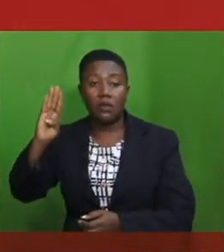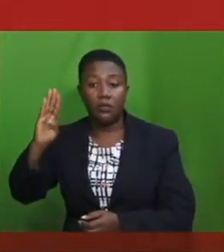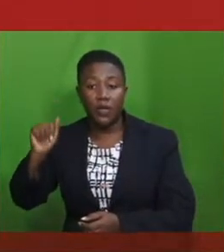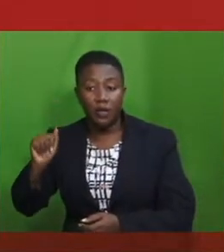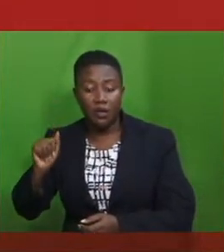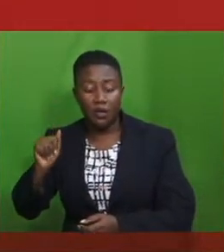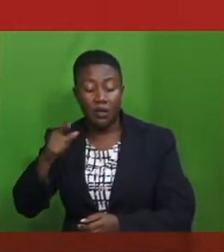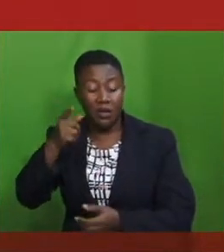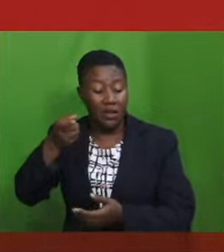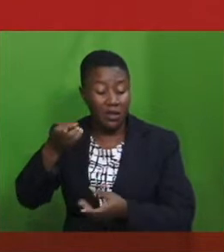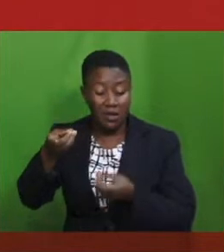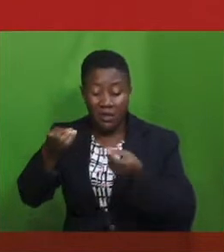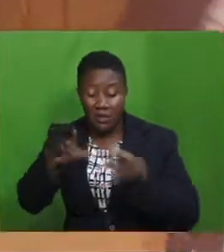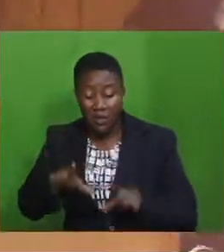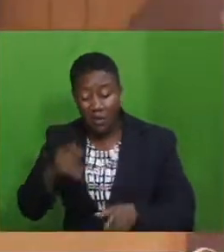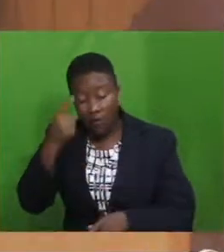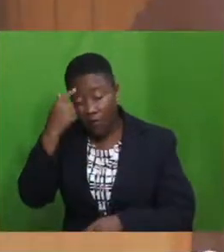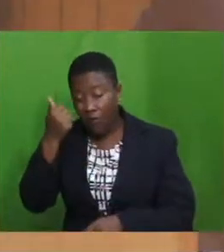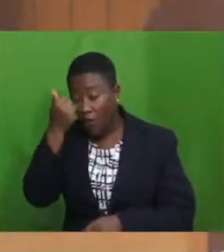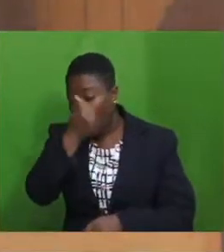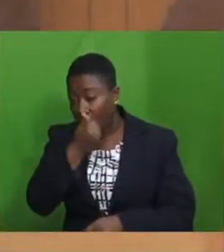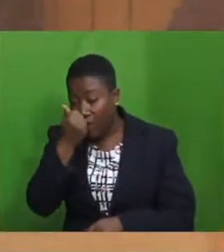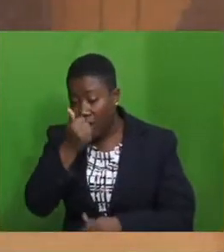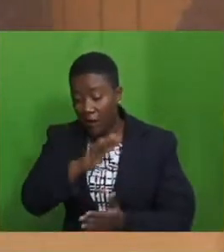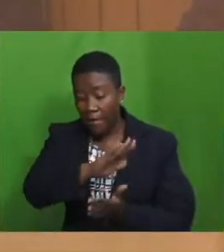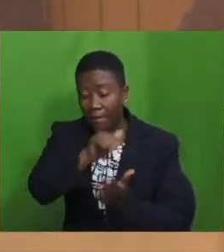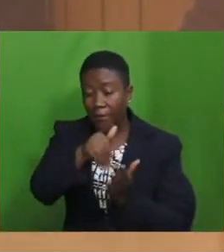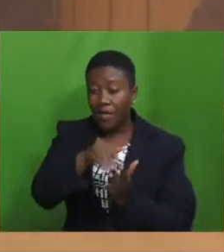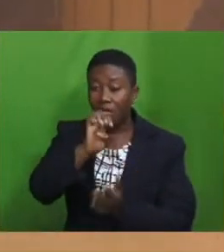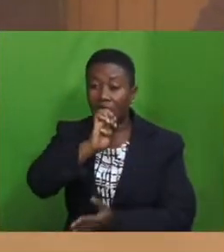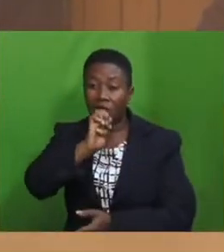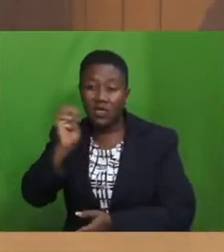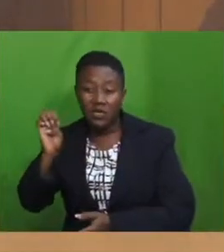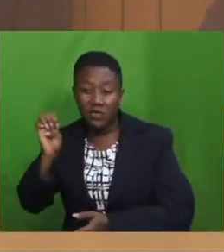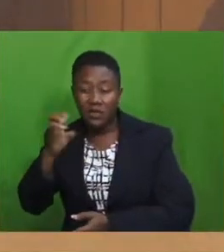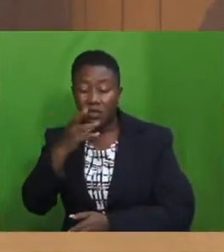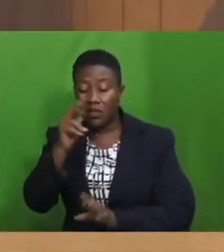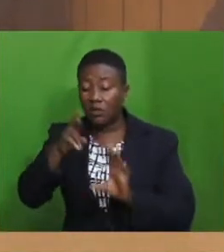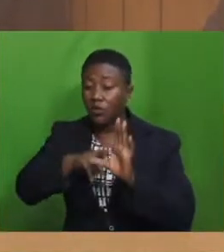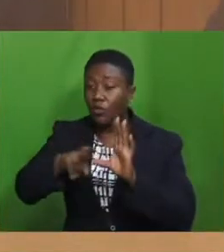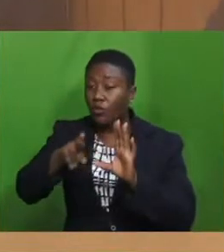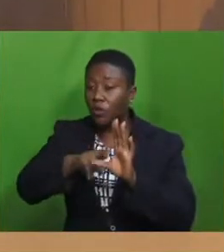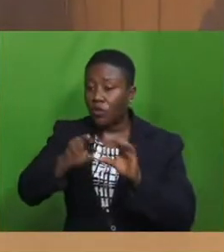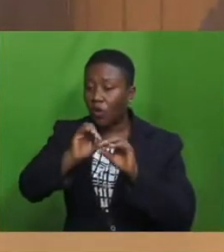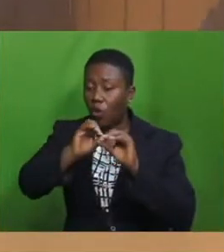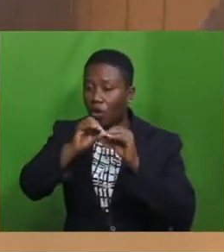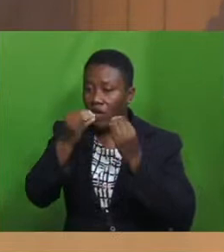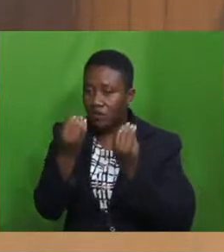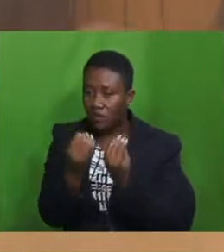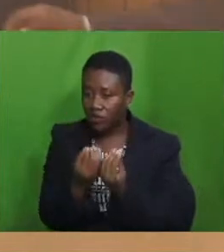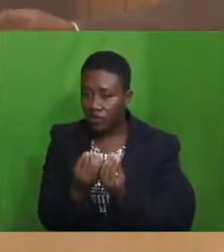of Africa, Middle East and Regional Organizations.